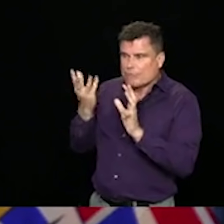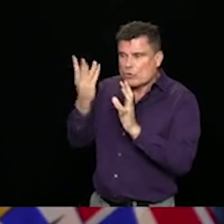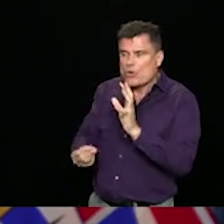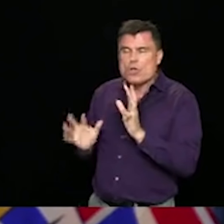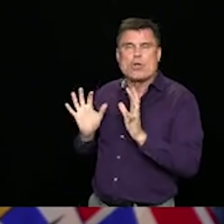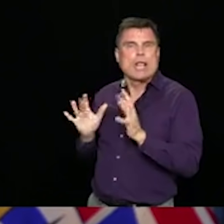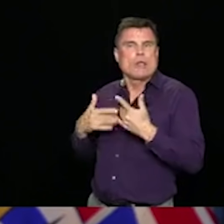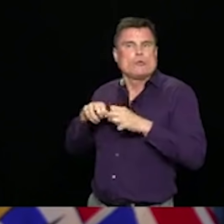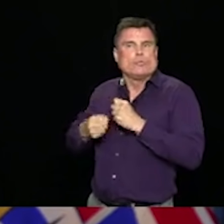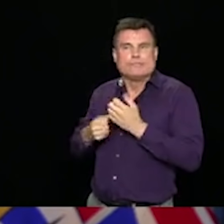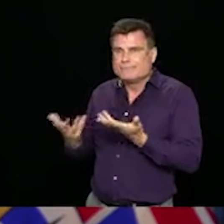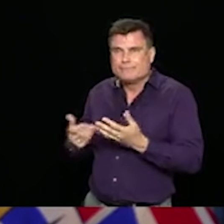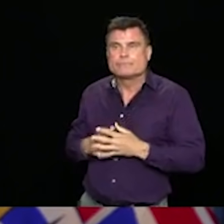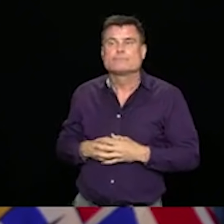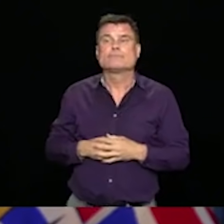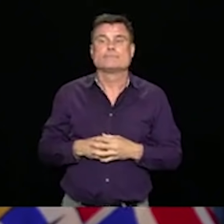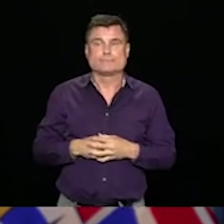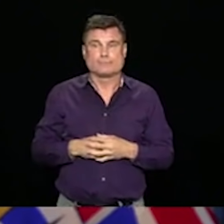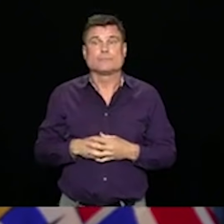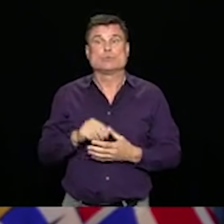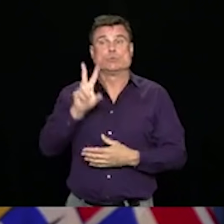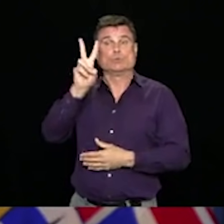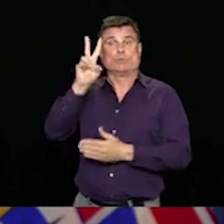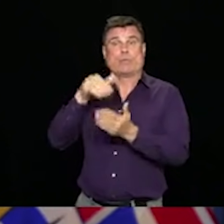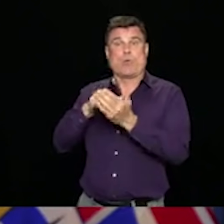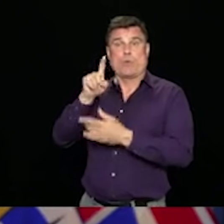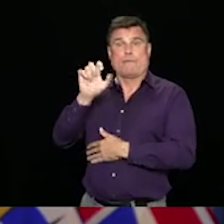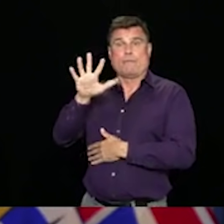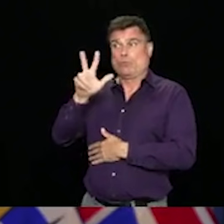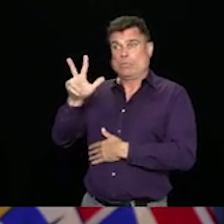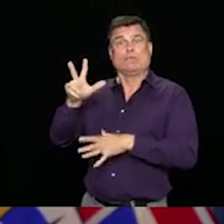2,153 people who are fully recovered from COVID-19.